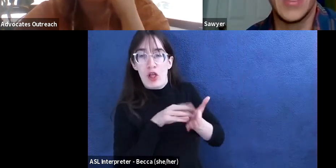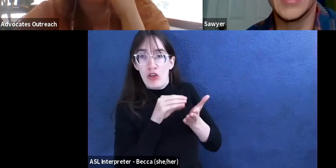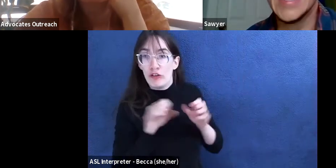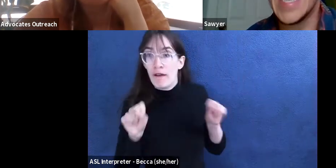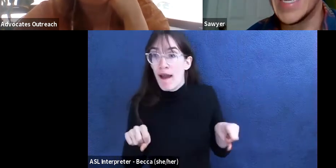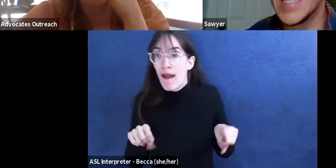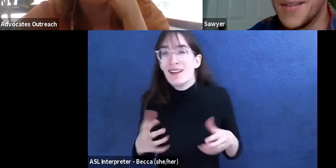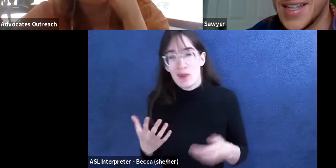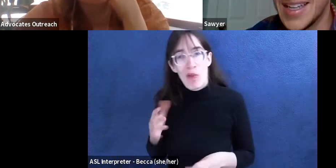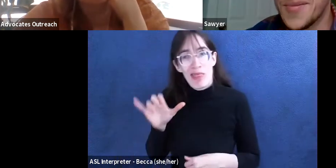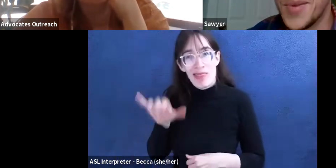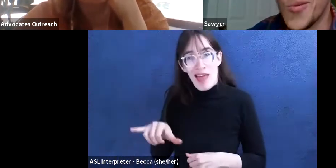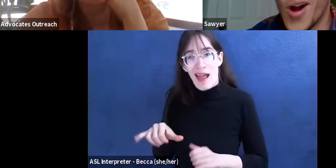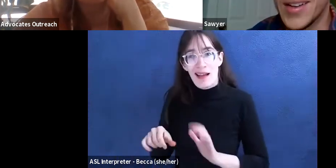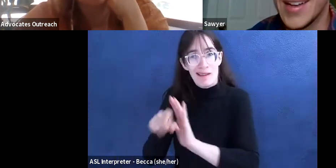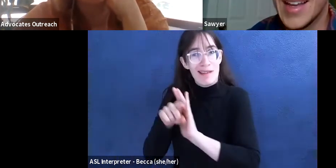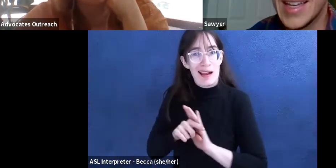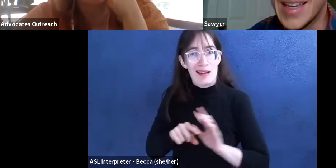you know, even just like